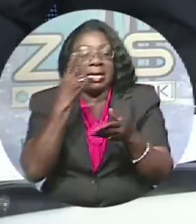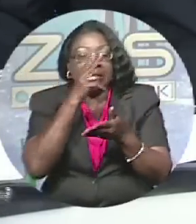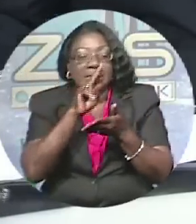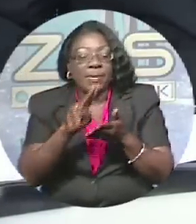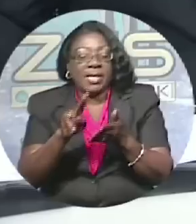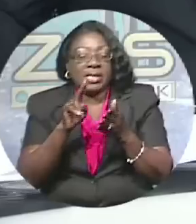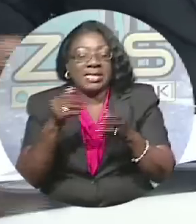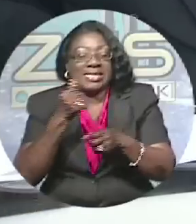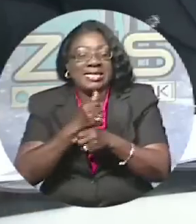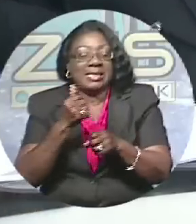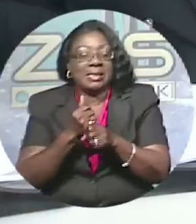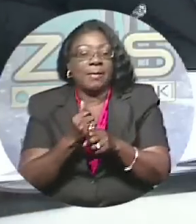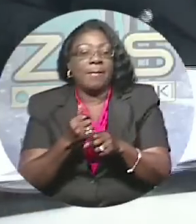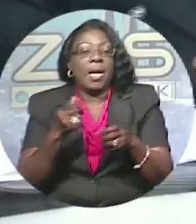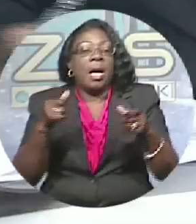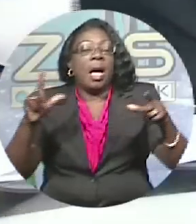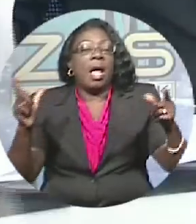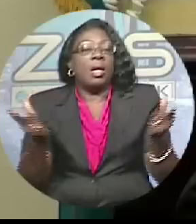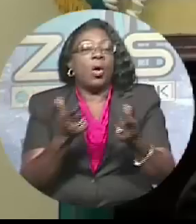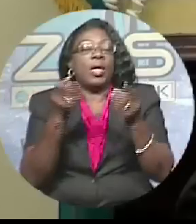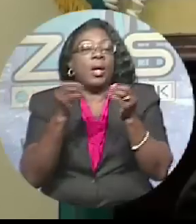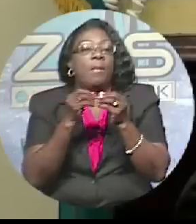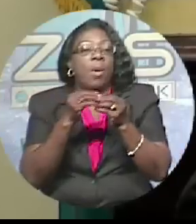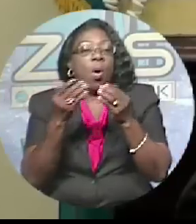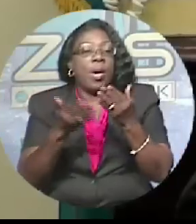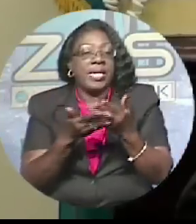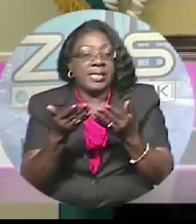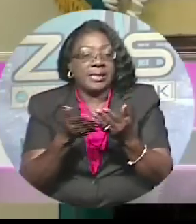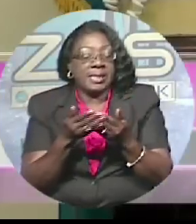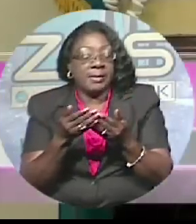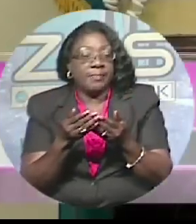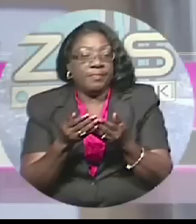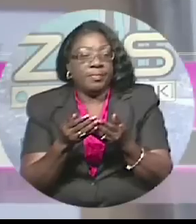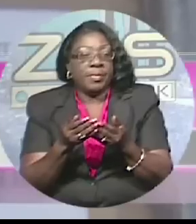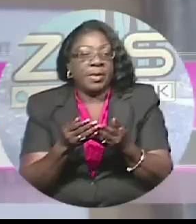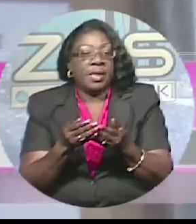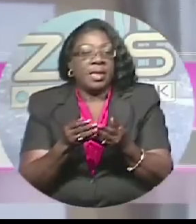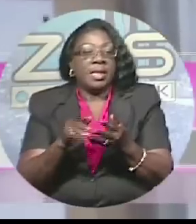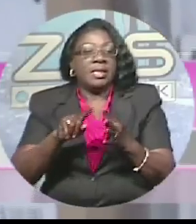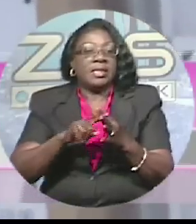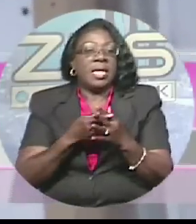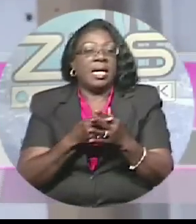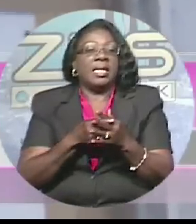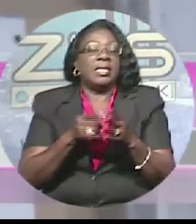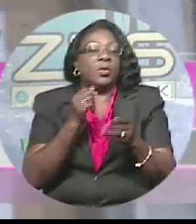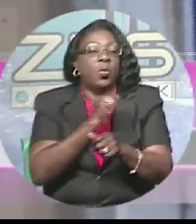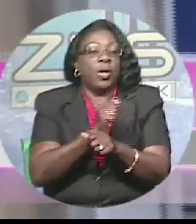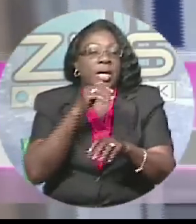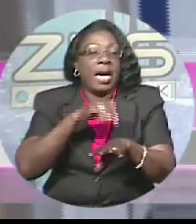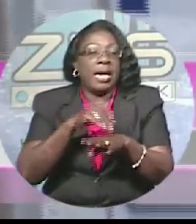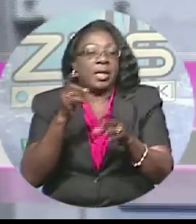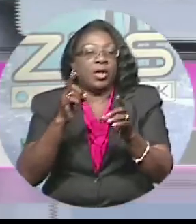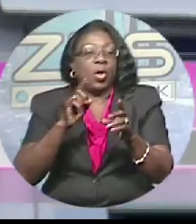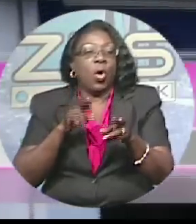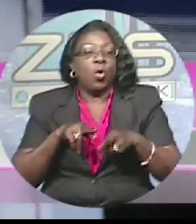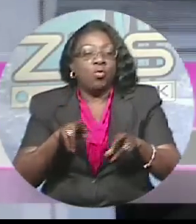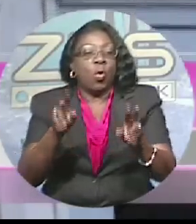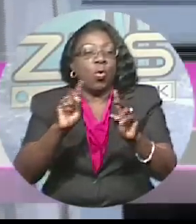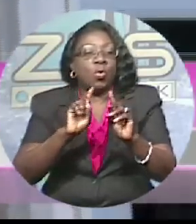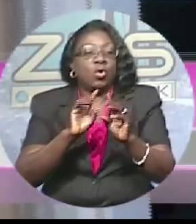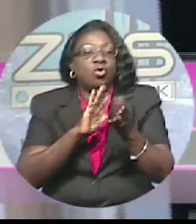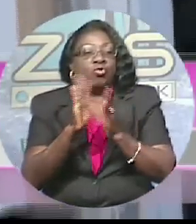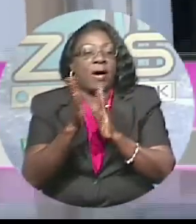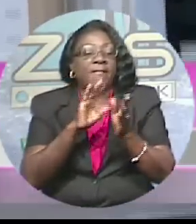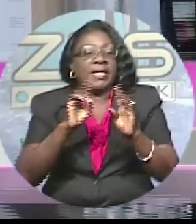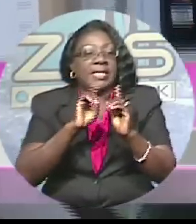Davis. He concedes that he hit a roadblock when he began his tenure at the Road Traffic Department, taking up the charge of transforming